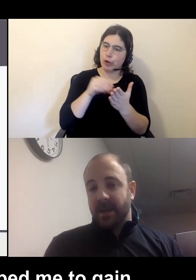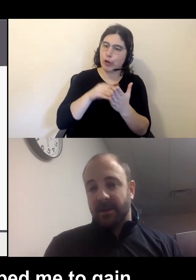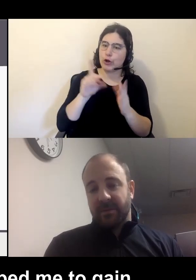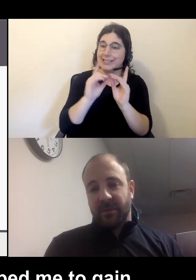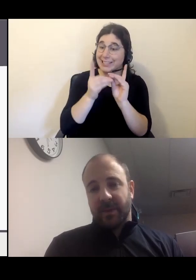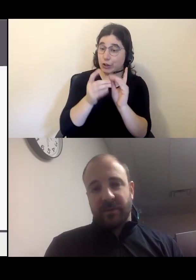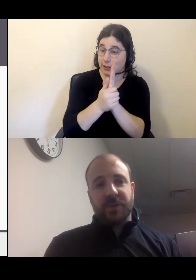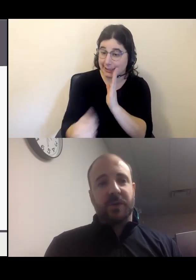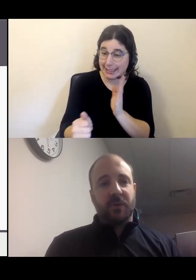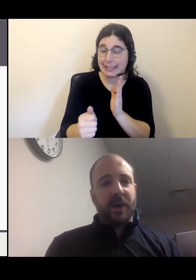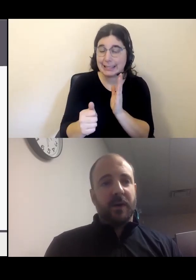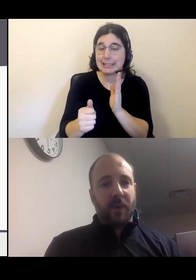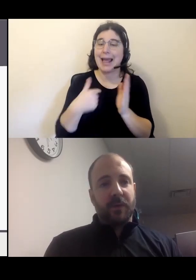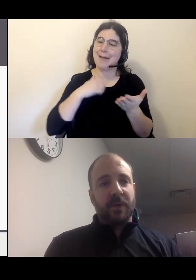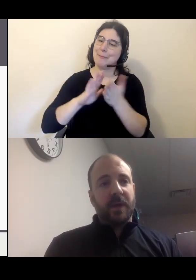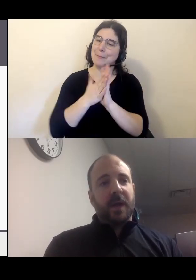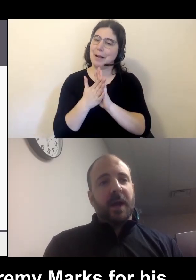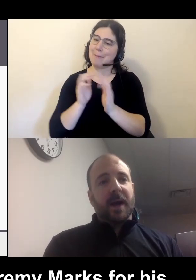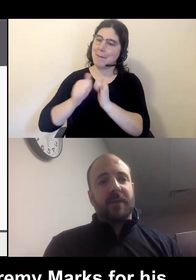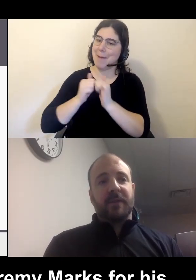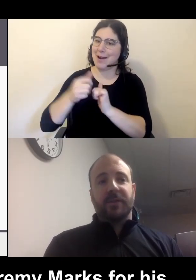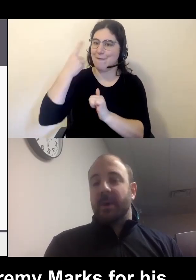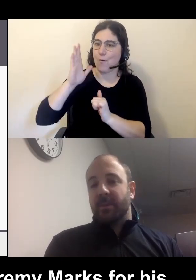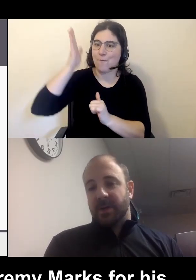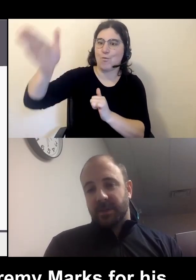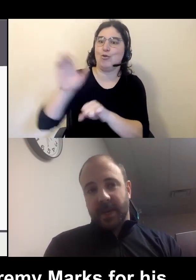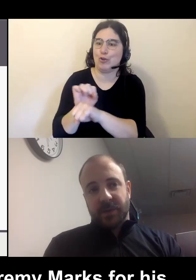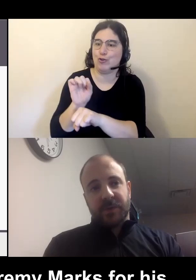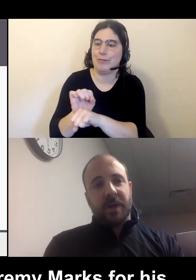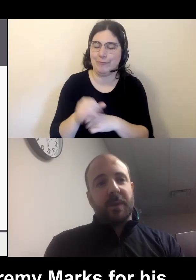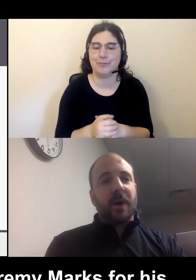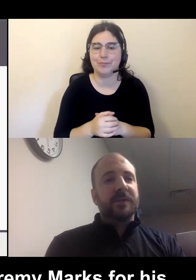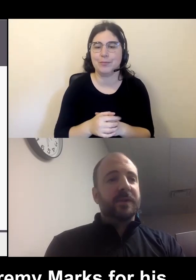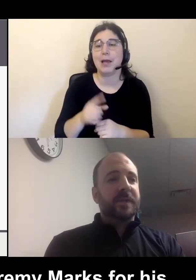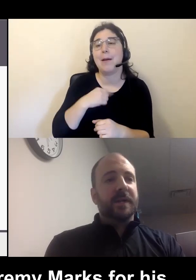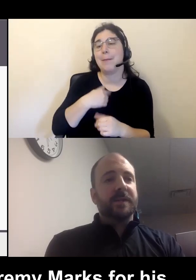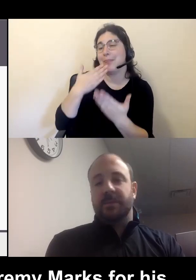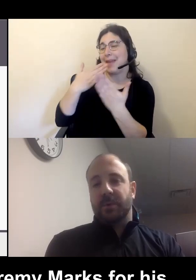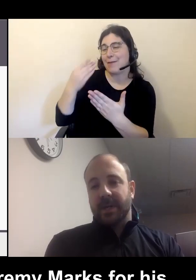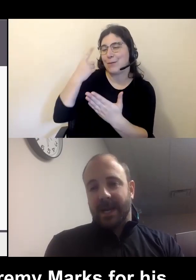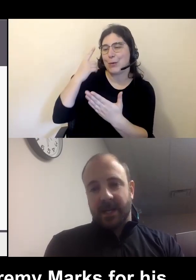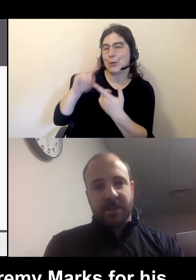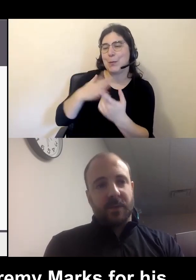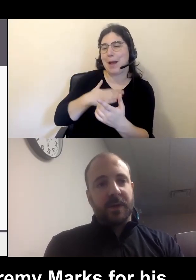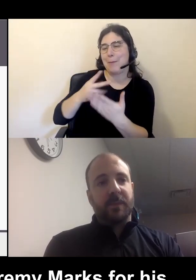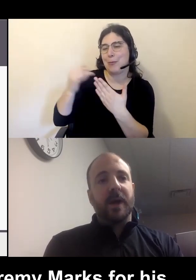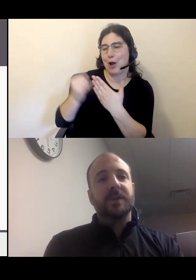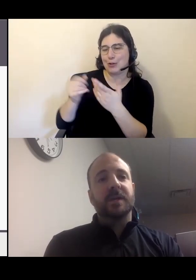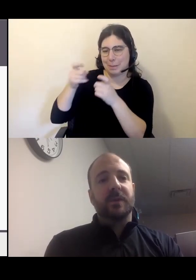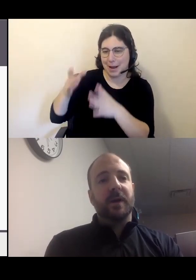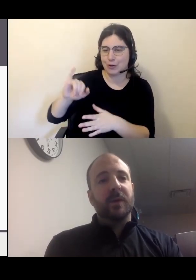be competitive for my future career growth. I am thankful to my project manager, Jeremy Marks, for his constant support and guidance